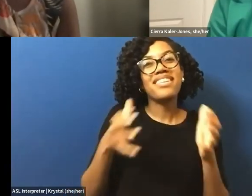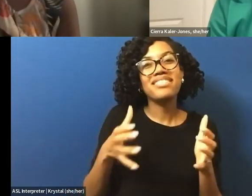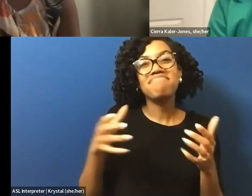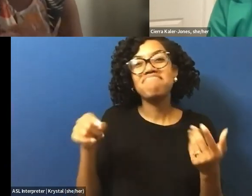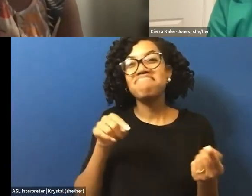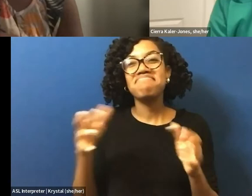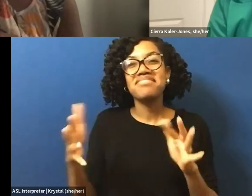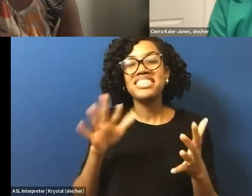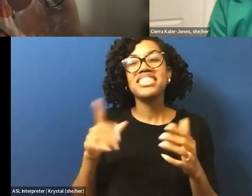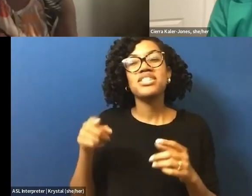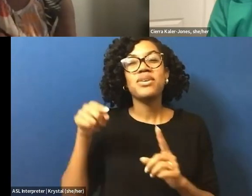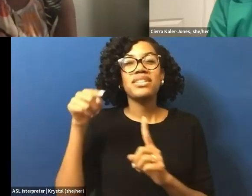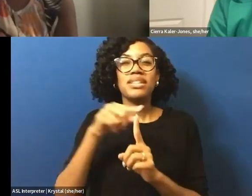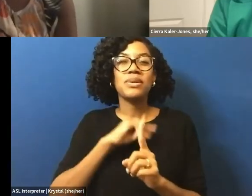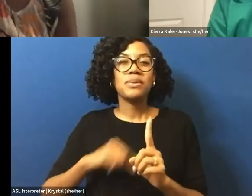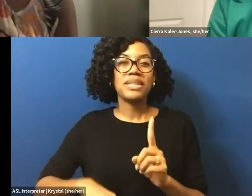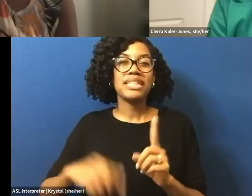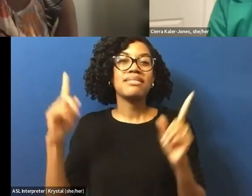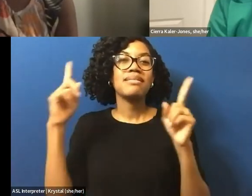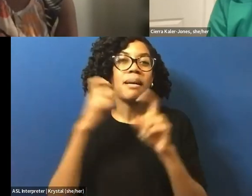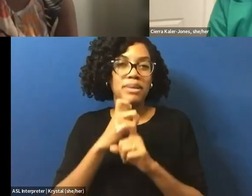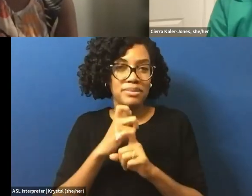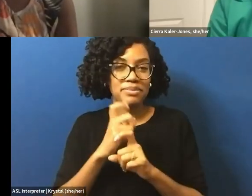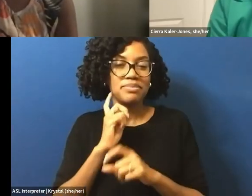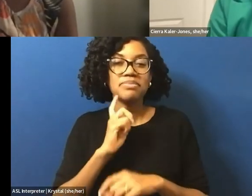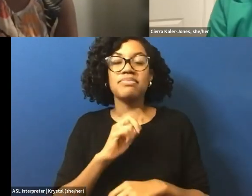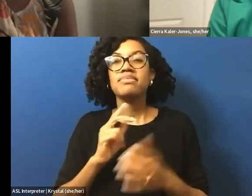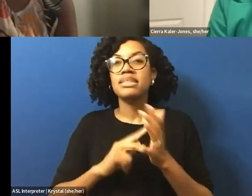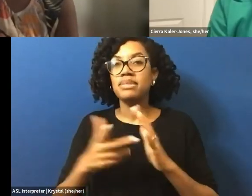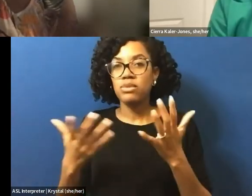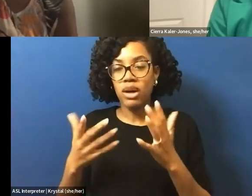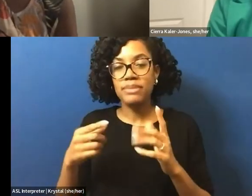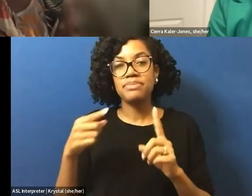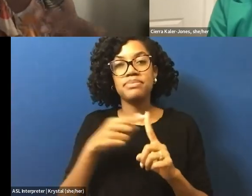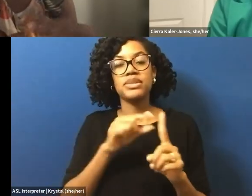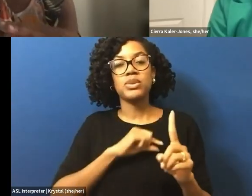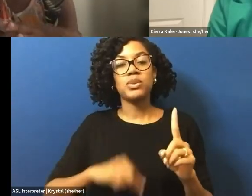included promoting polygamy as a way to counteract